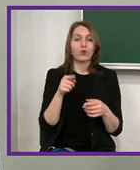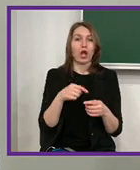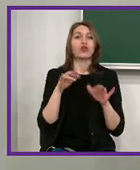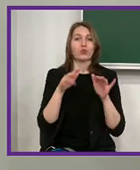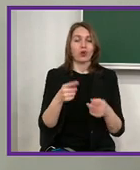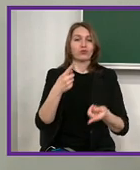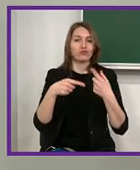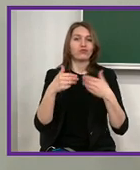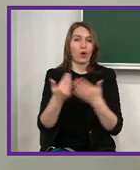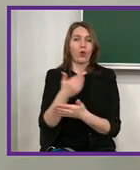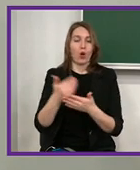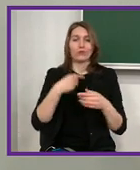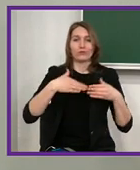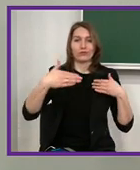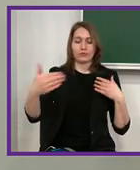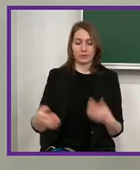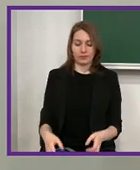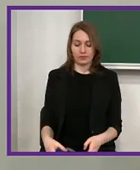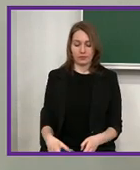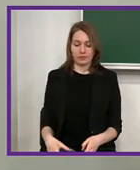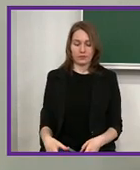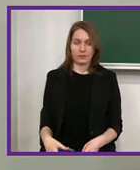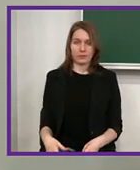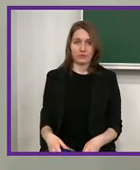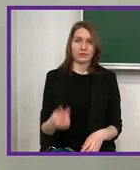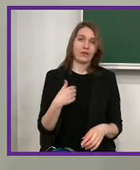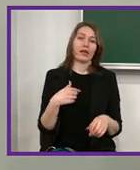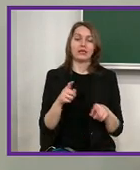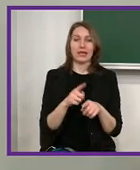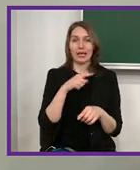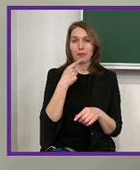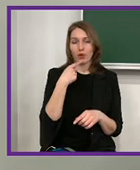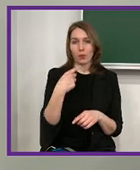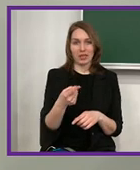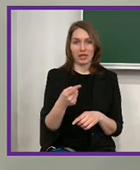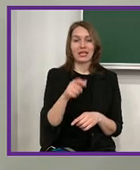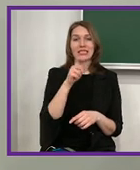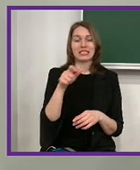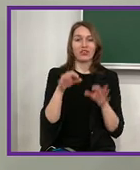So I must say that HRAs are a very involved process when done well.